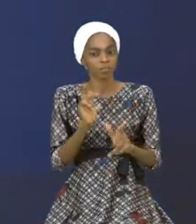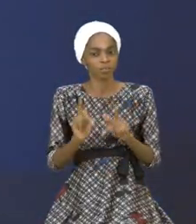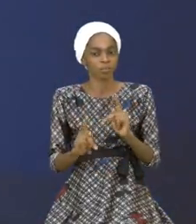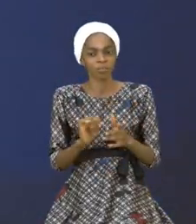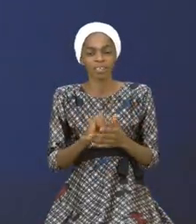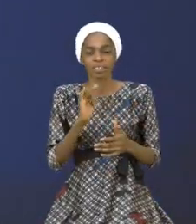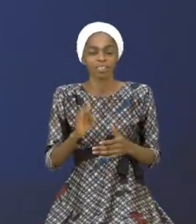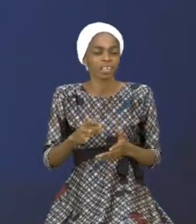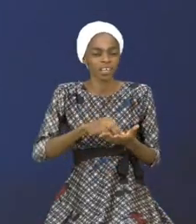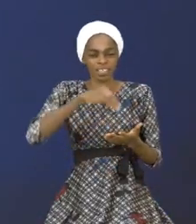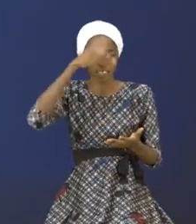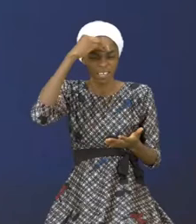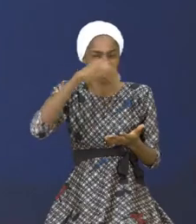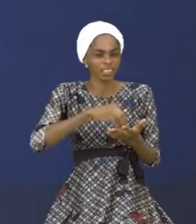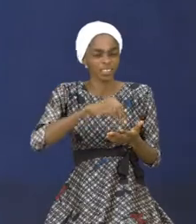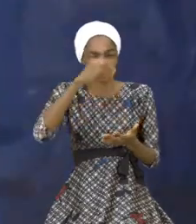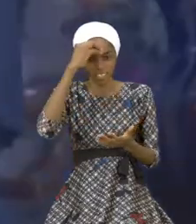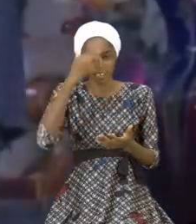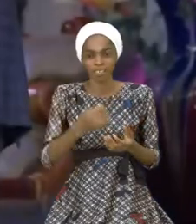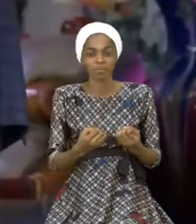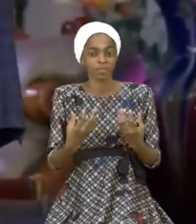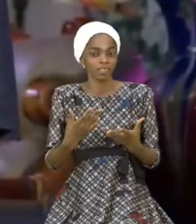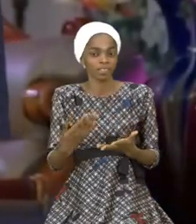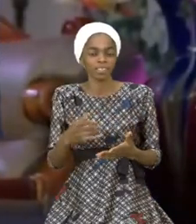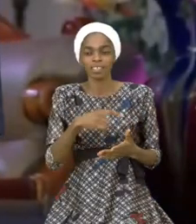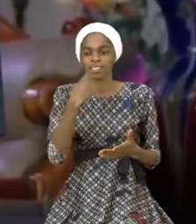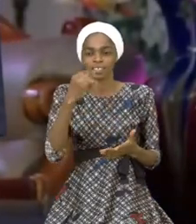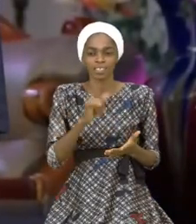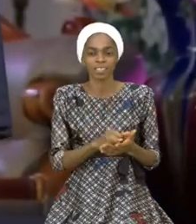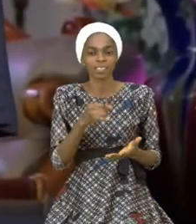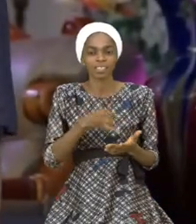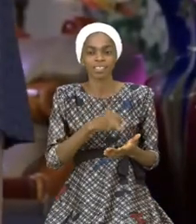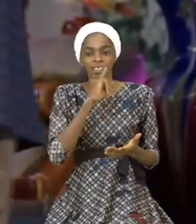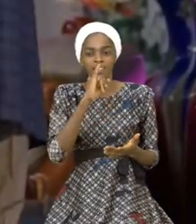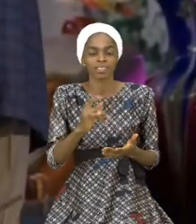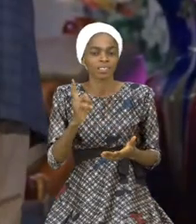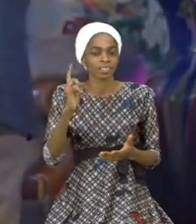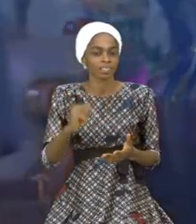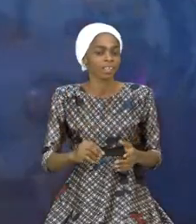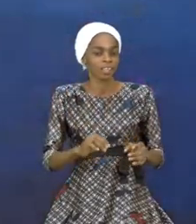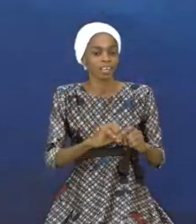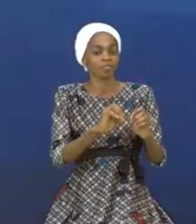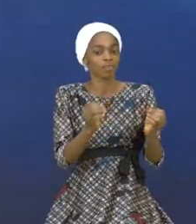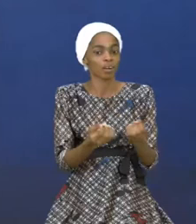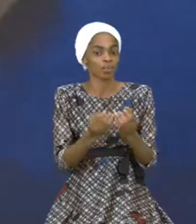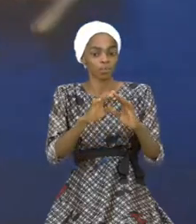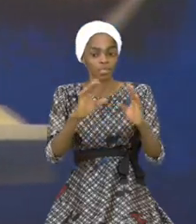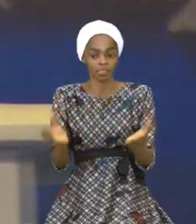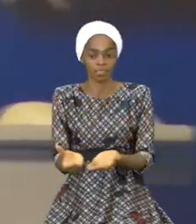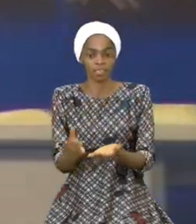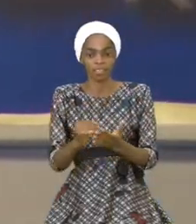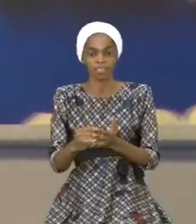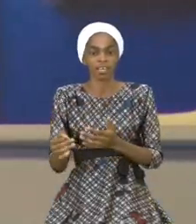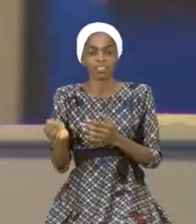theory and theory and theory, they say it's the environment that corrupts us.